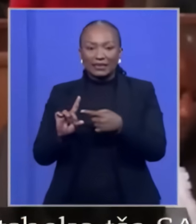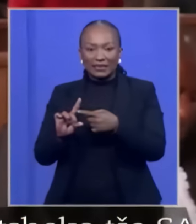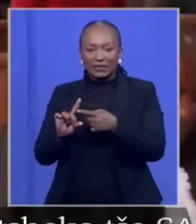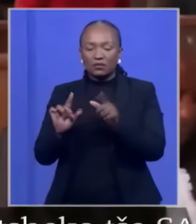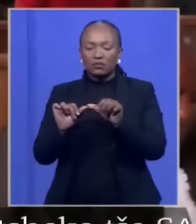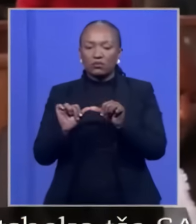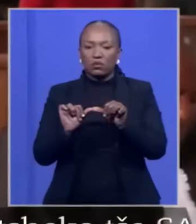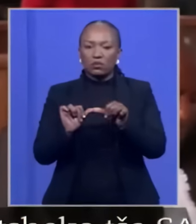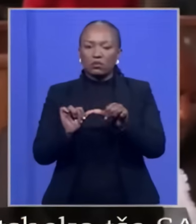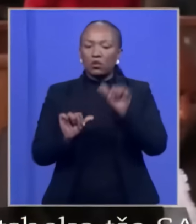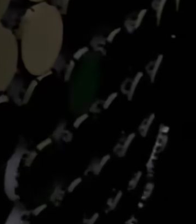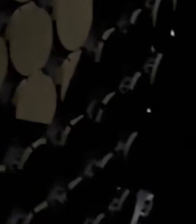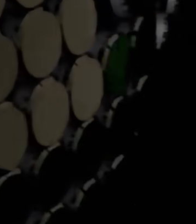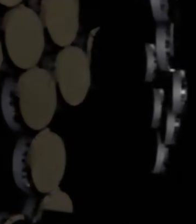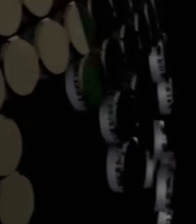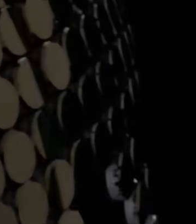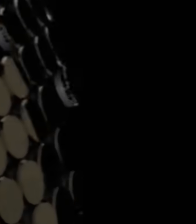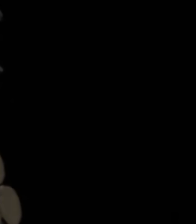fana ka bohlatse go SASSA.